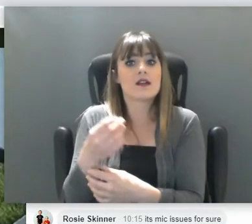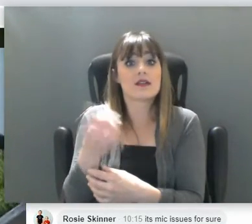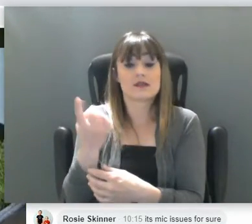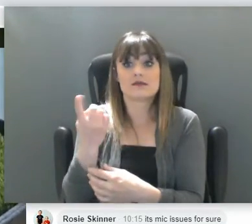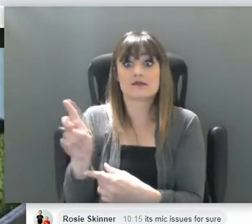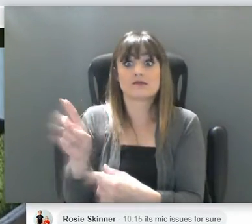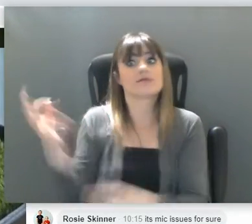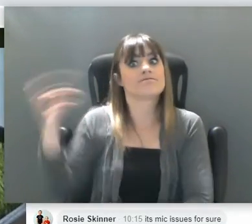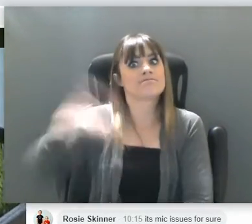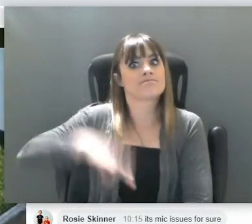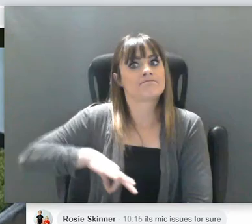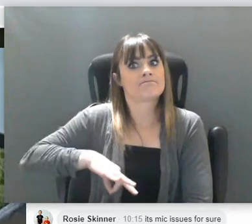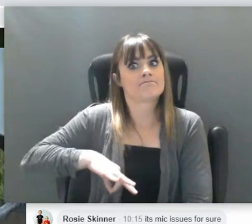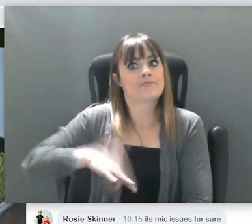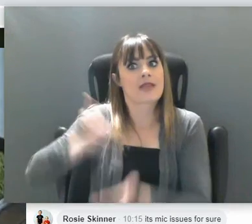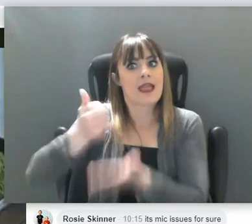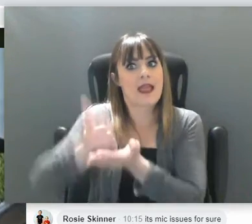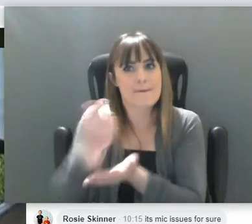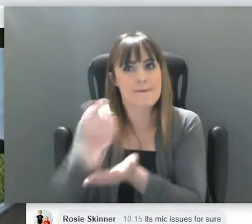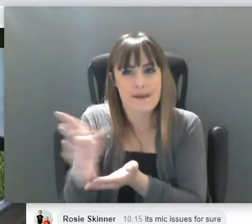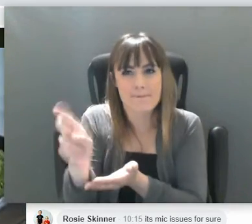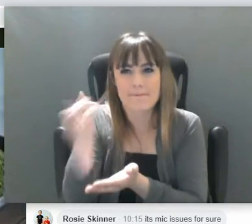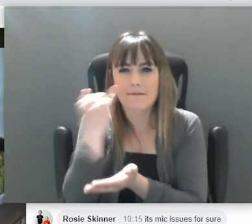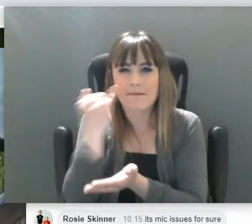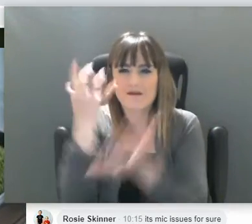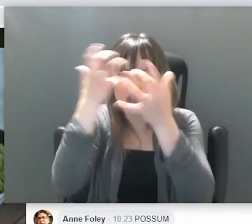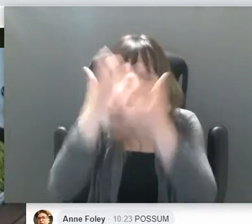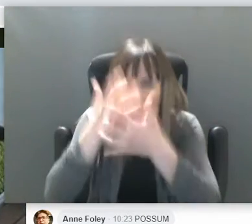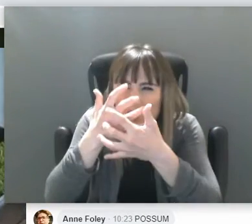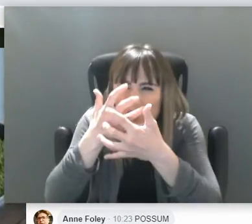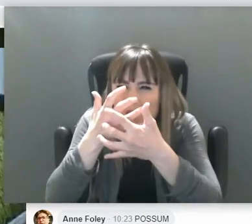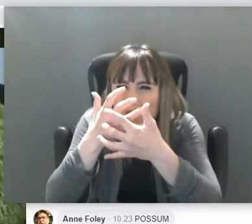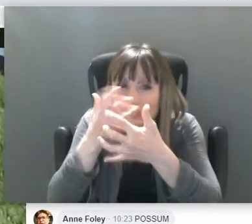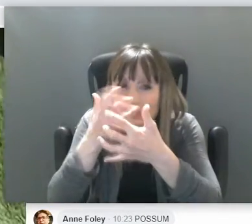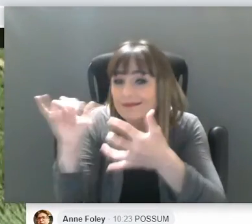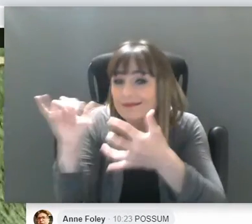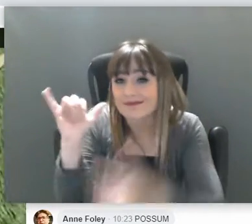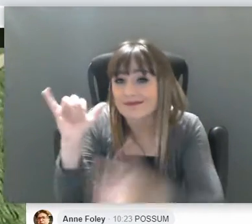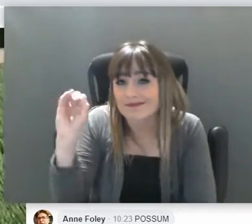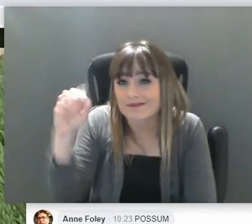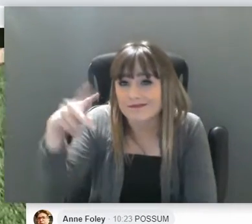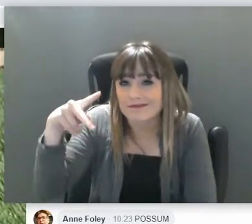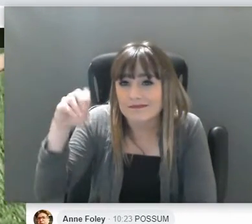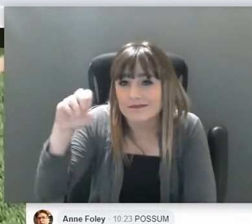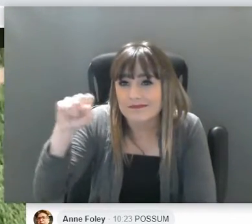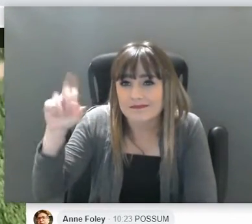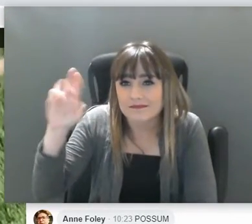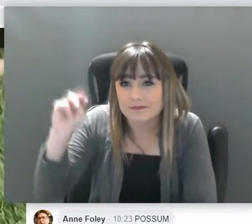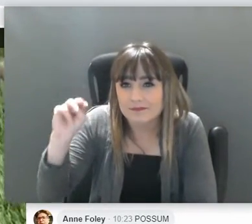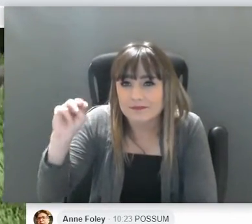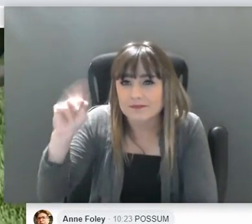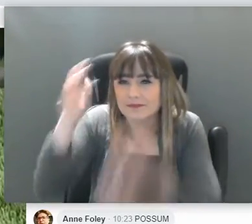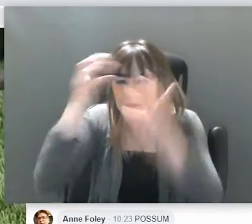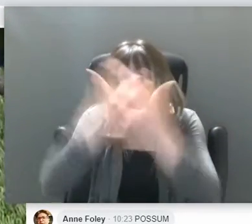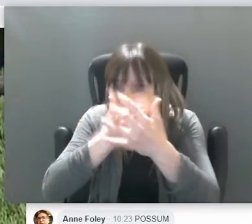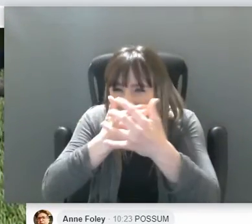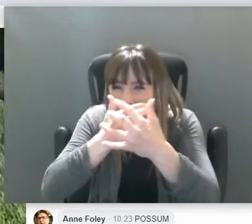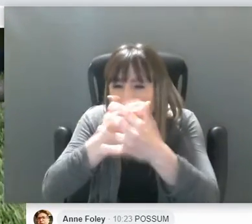useful when maybe you spend a lot of time in the dark, like opossums. They're often, they'll